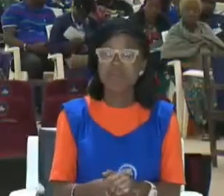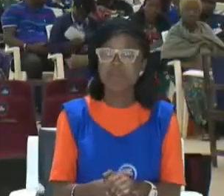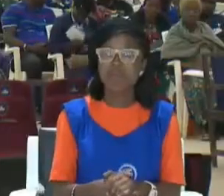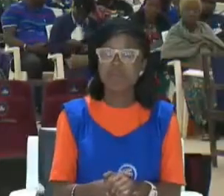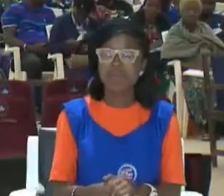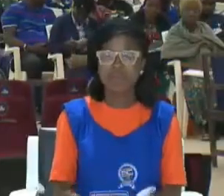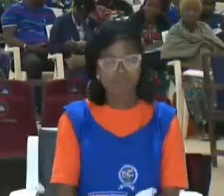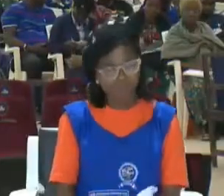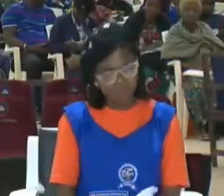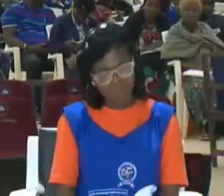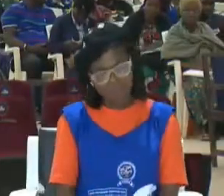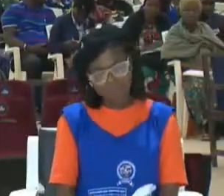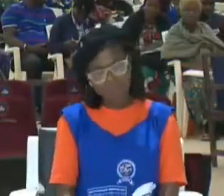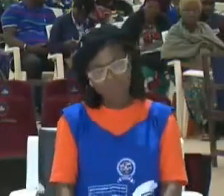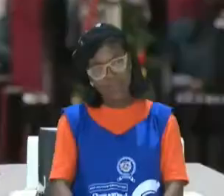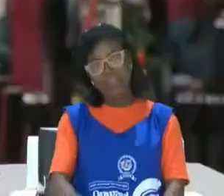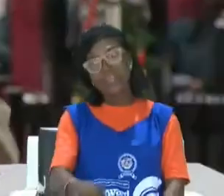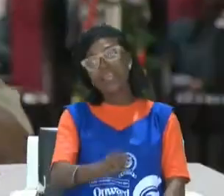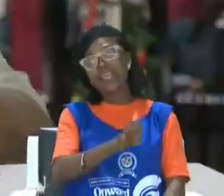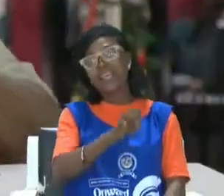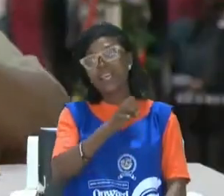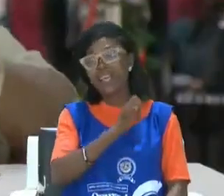Elijah cheated death.